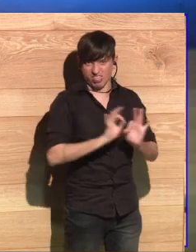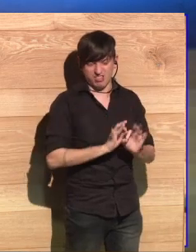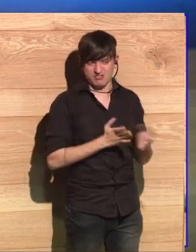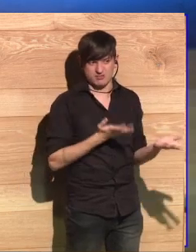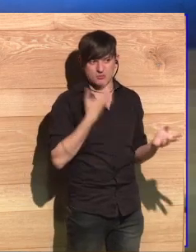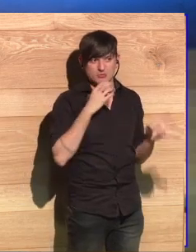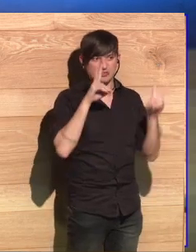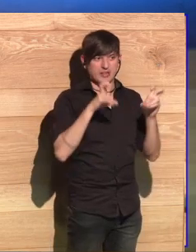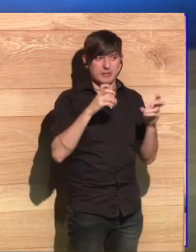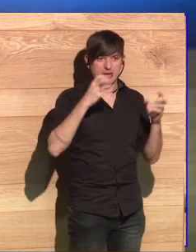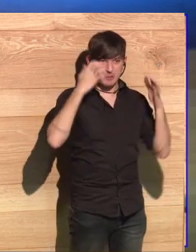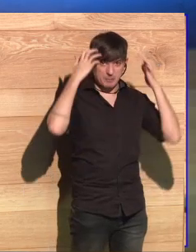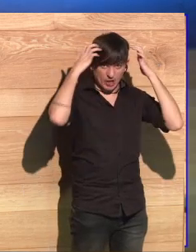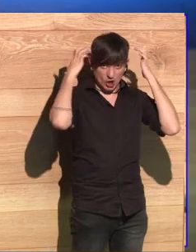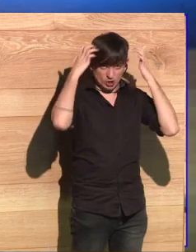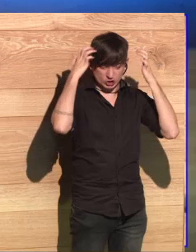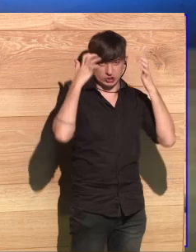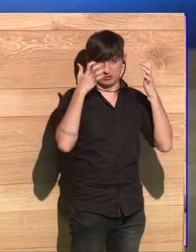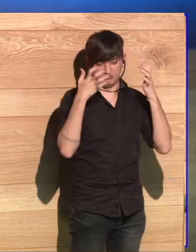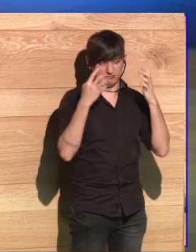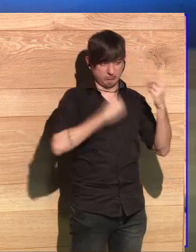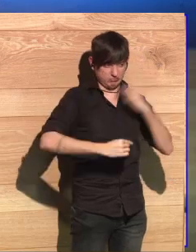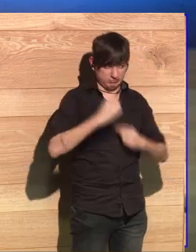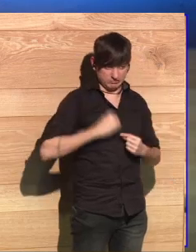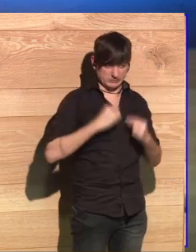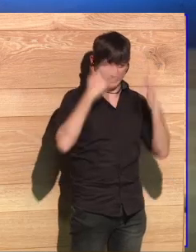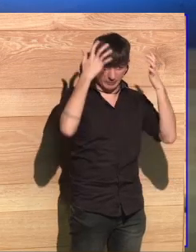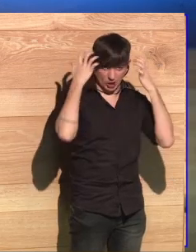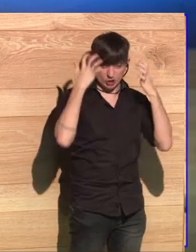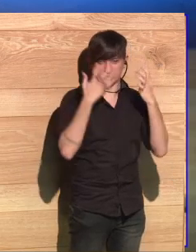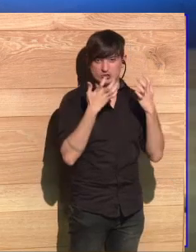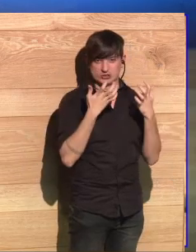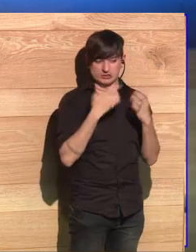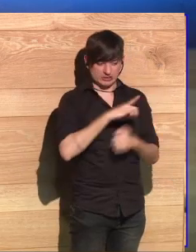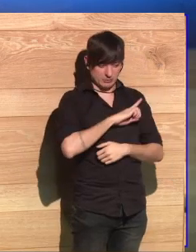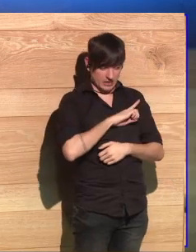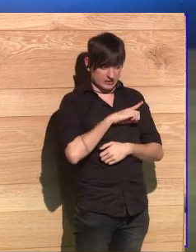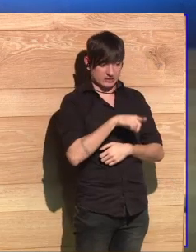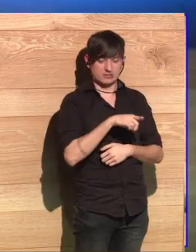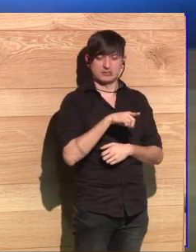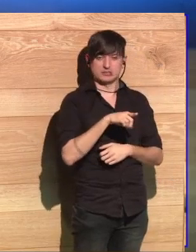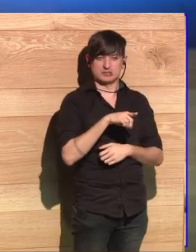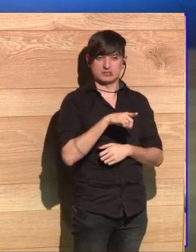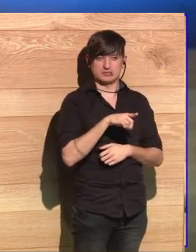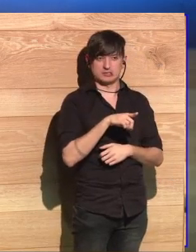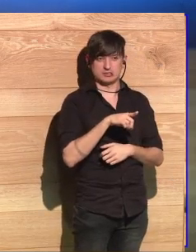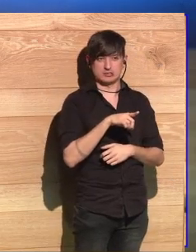gave out special chemicals that you get all the lice out of you, and meanwhile you're itching.